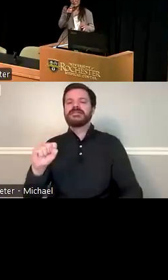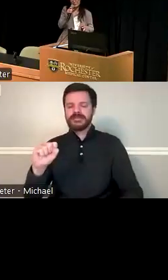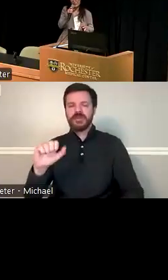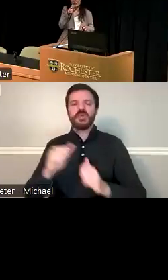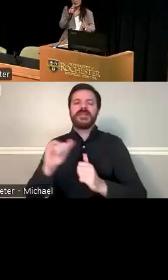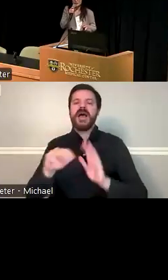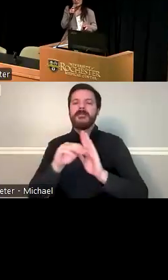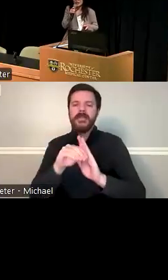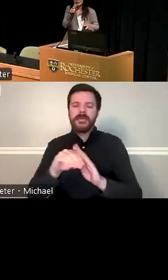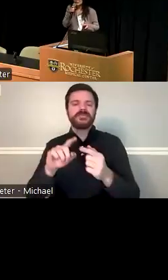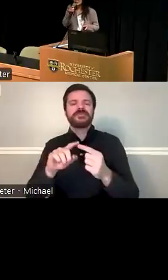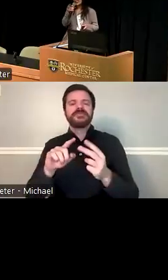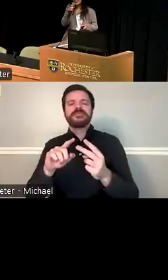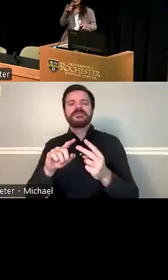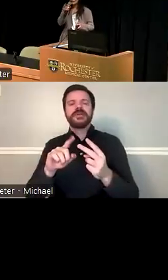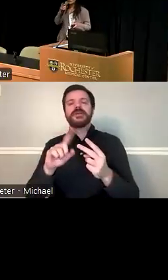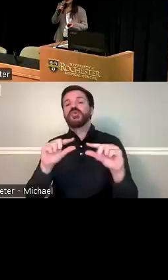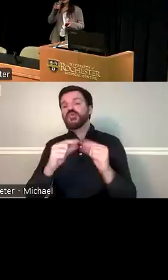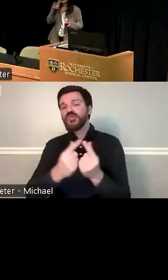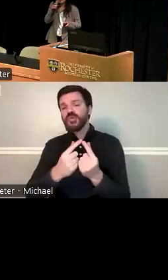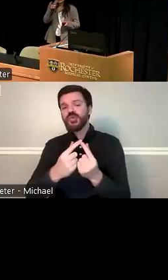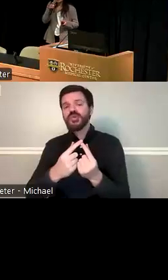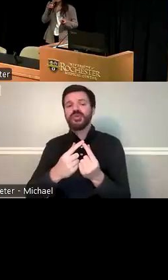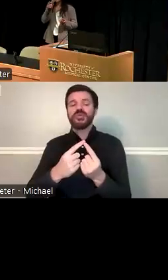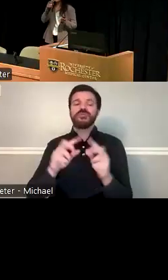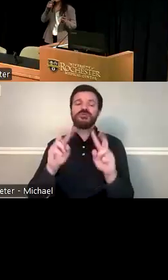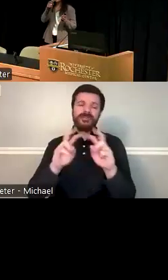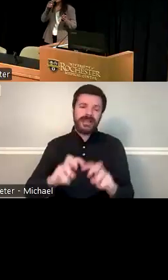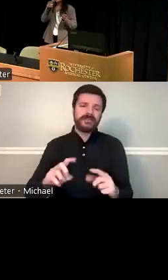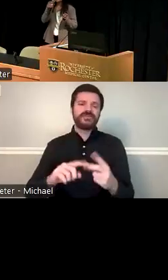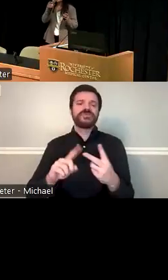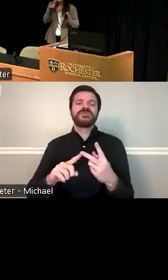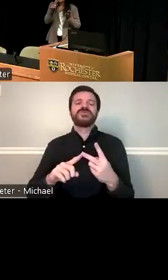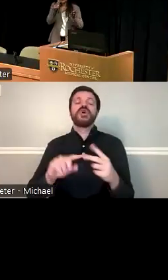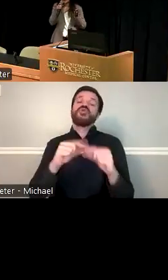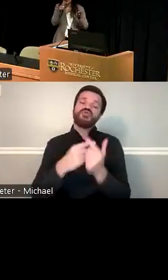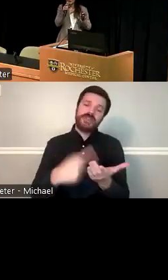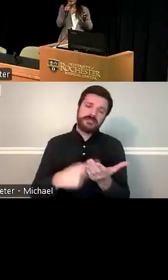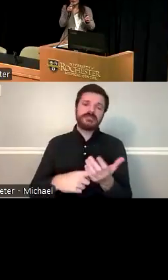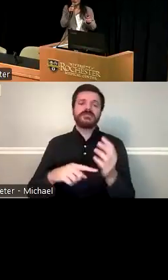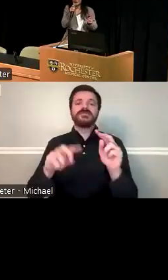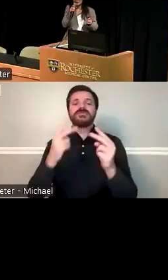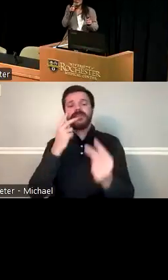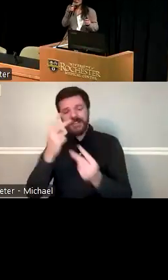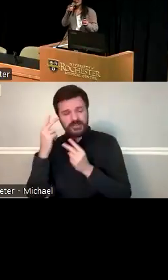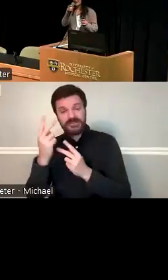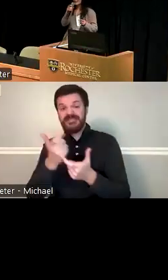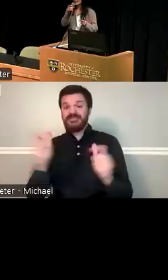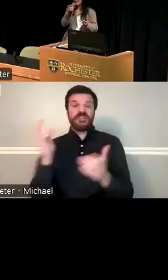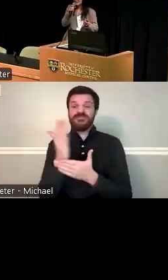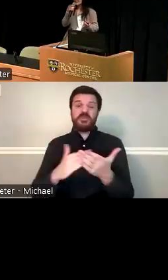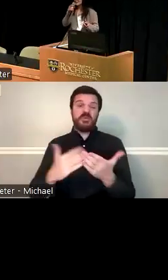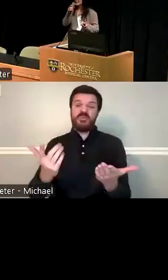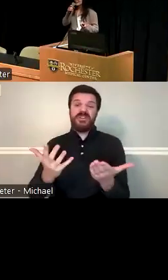group discussions, some reflection opportunities, and really the biggest part of this program was